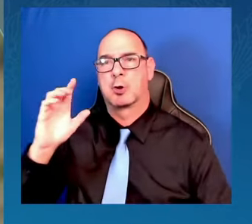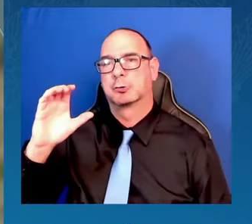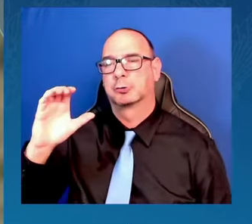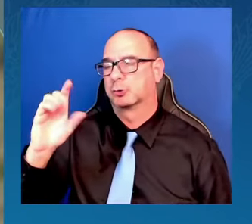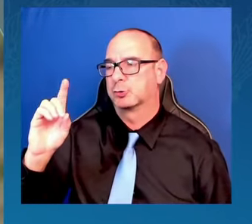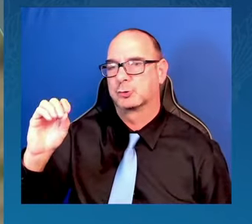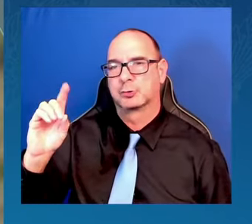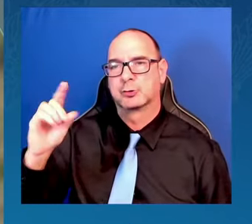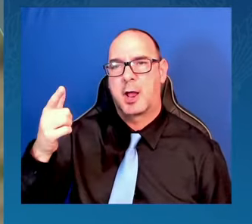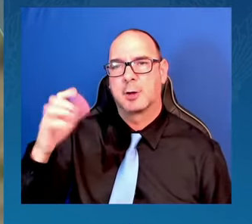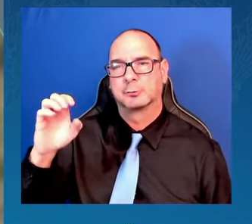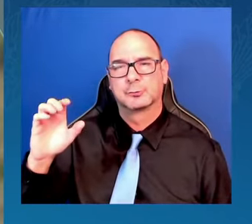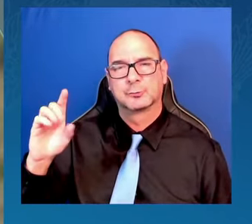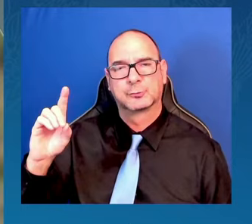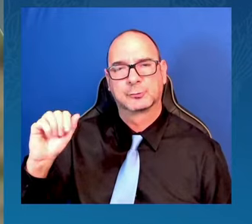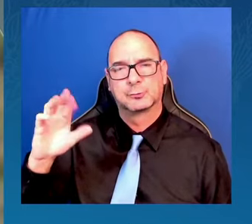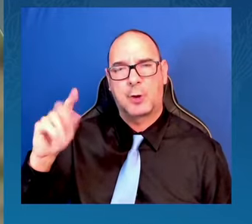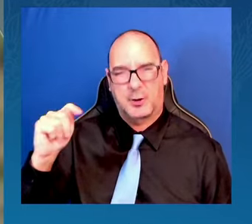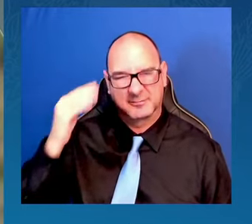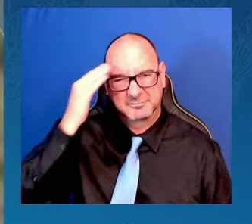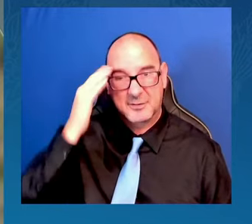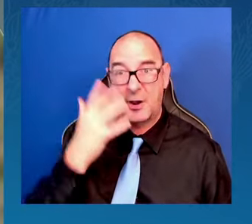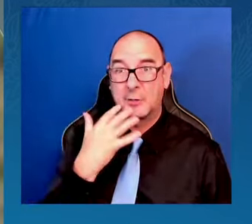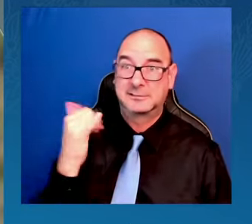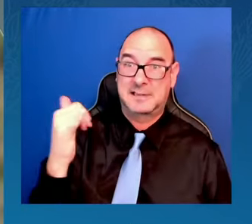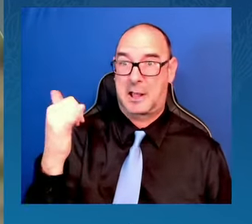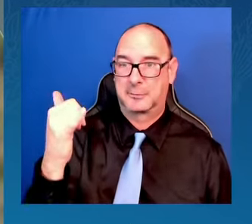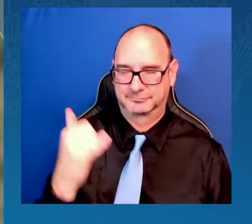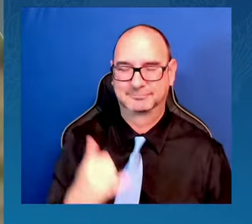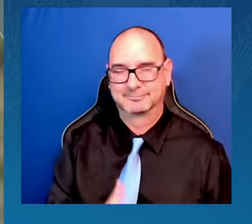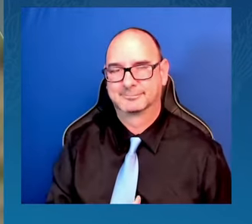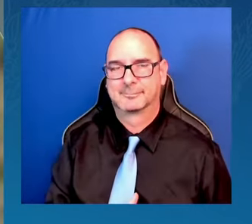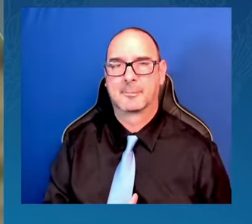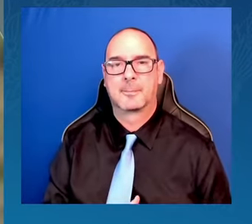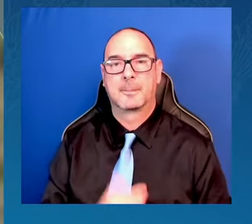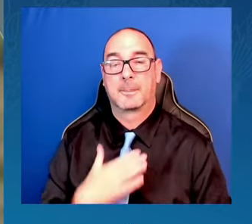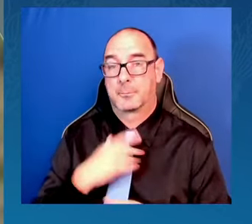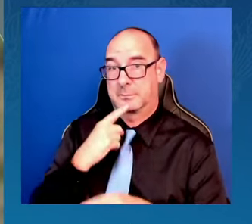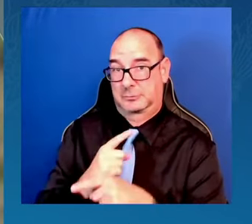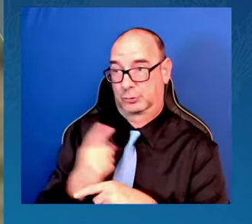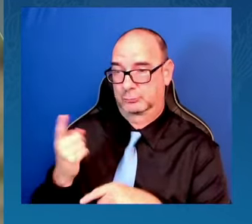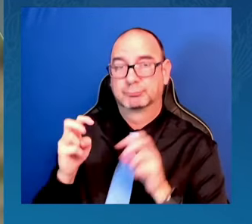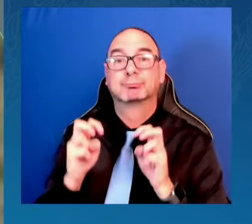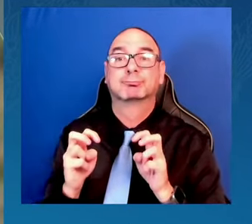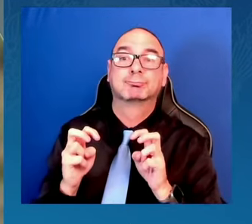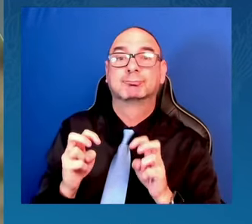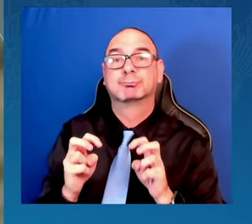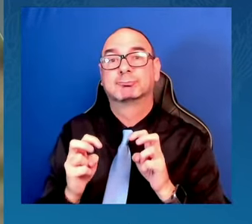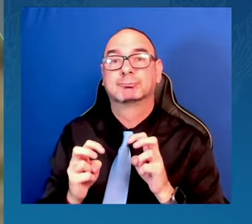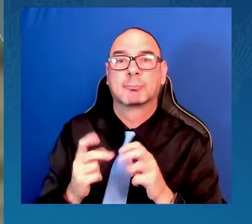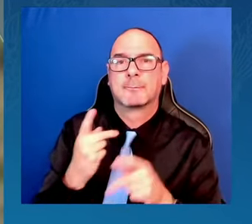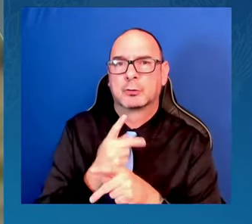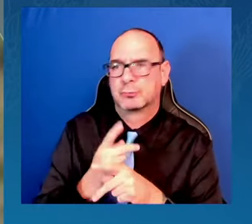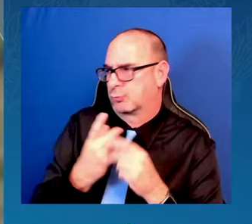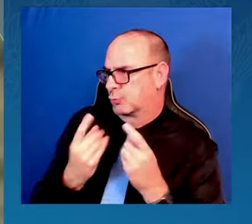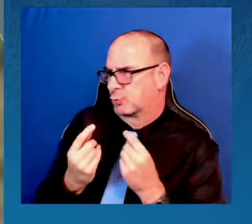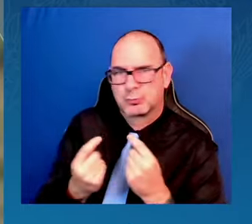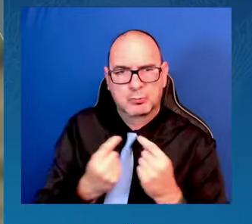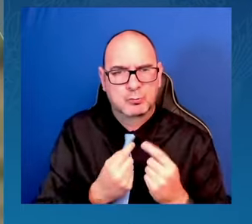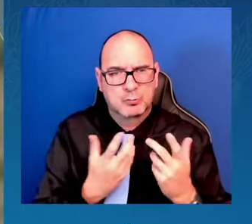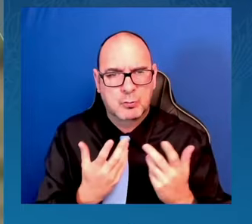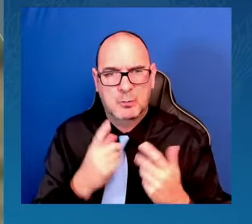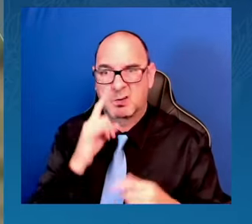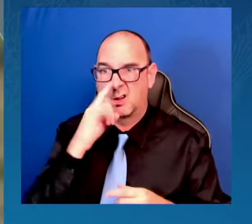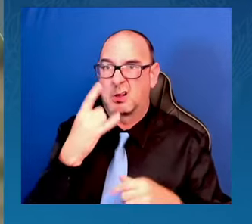And we'd be sitting in the back seat, me and my sister, and trying to, you know, figure out how to occupy the time. I'll date myself by